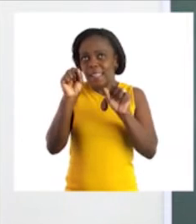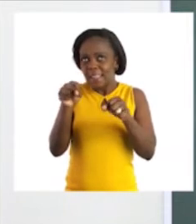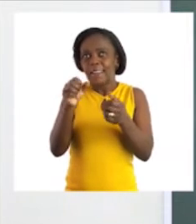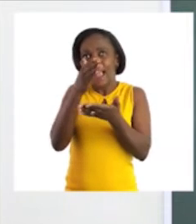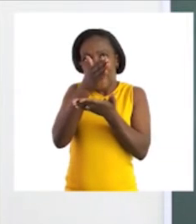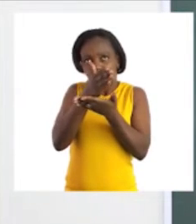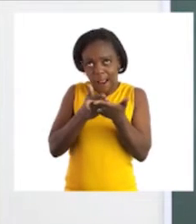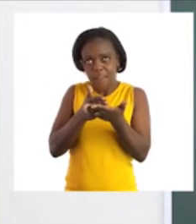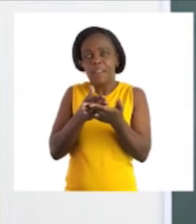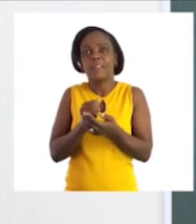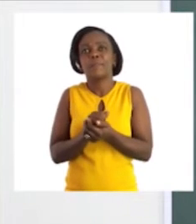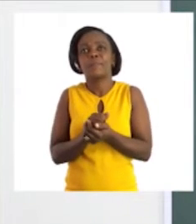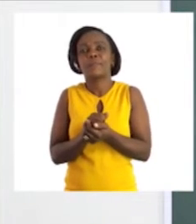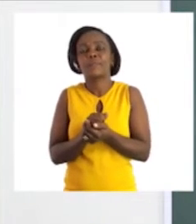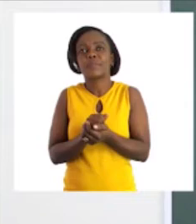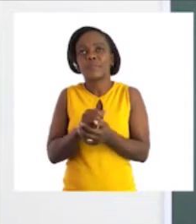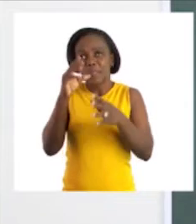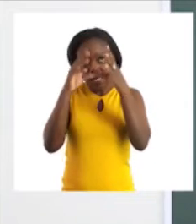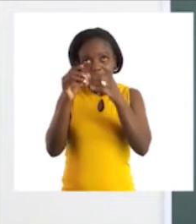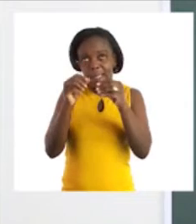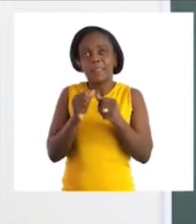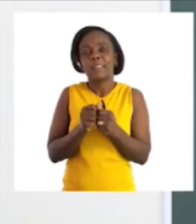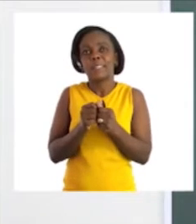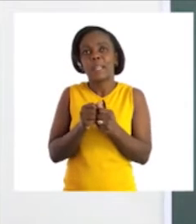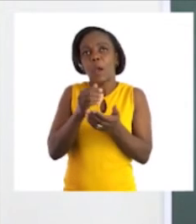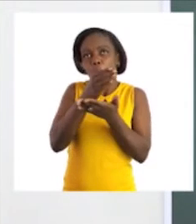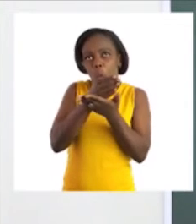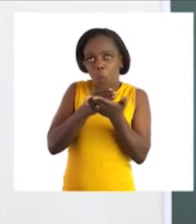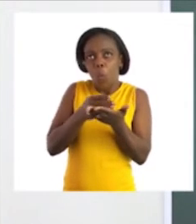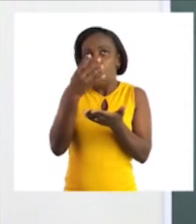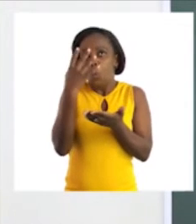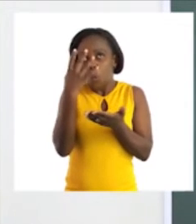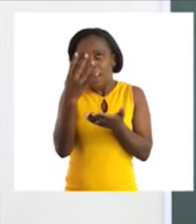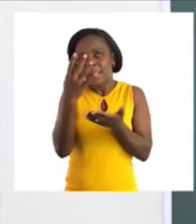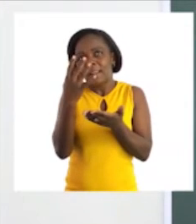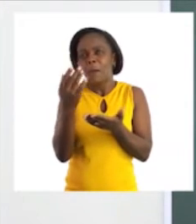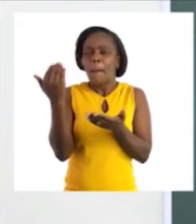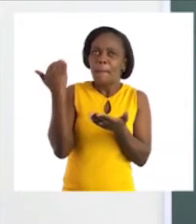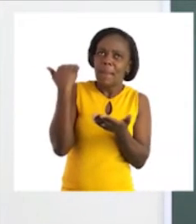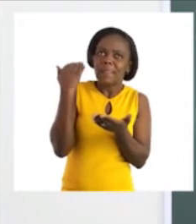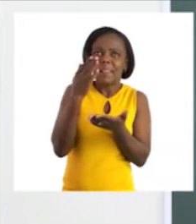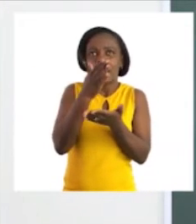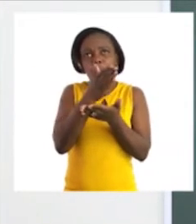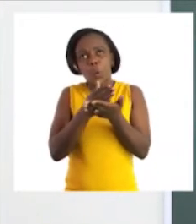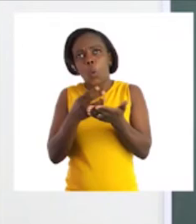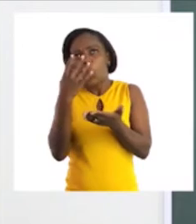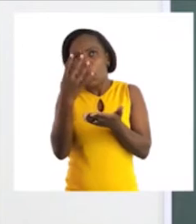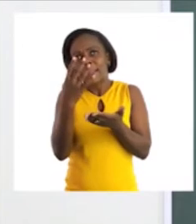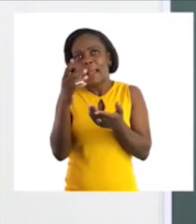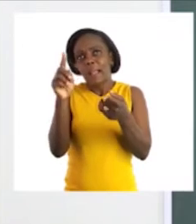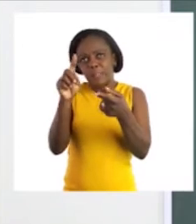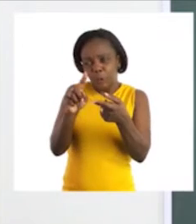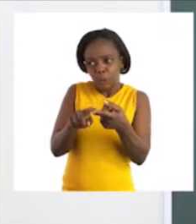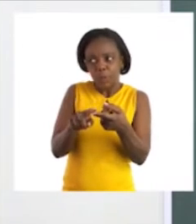to the quarter past. Okay, it's quarter past 1, it's quarter past 2, it's quarter past 7. You wonder, what is quarter past?